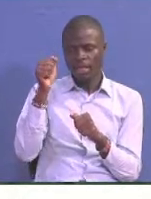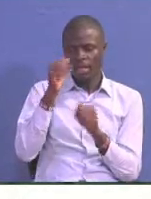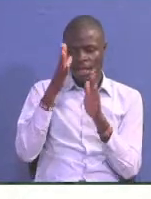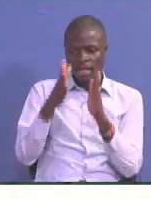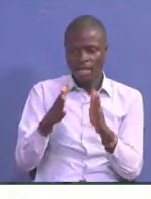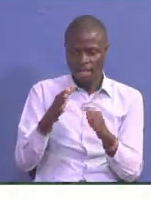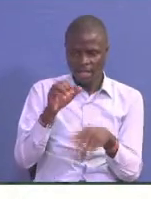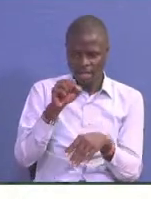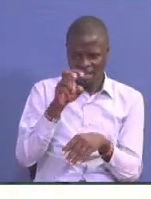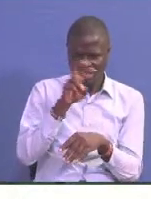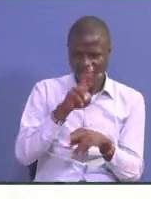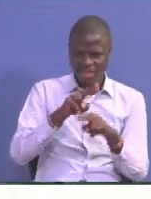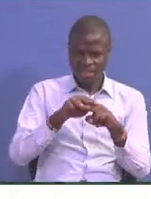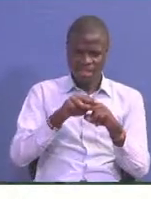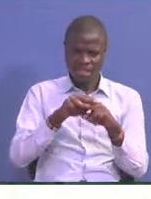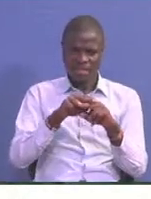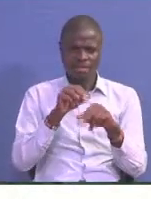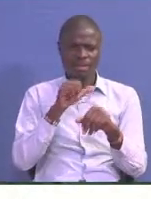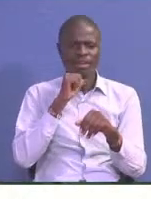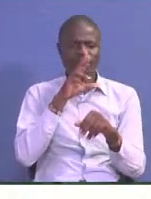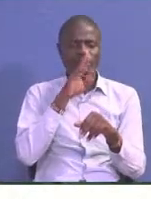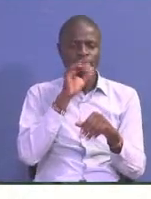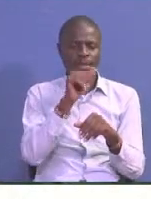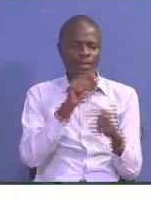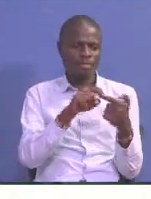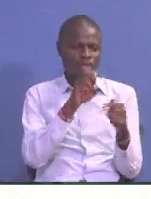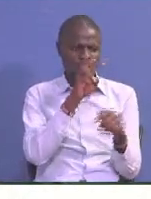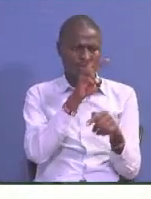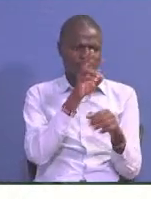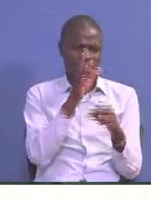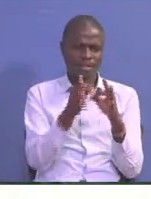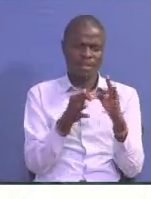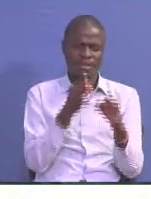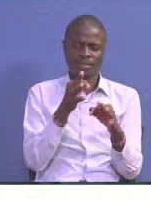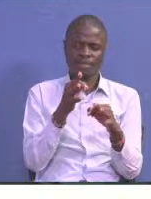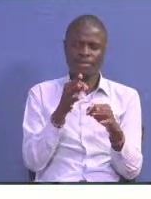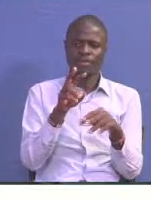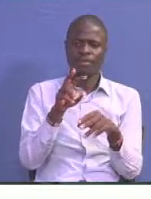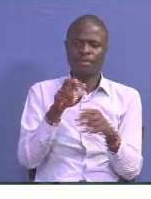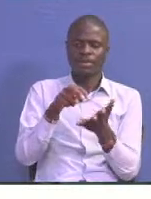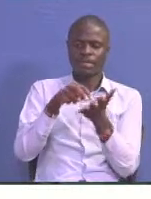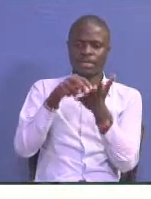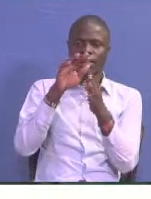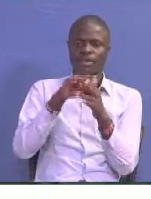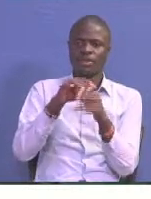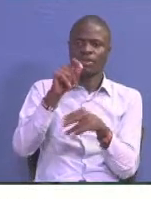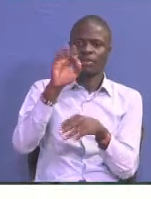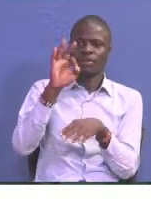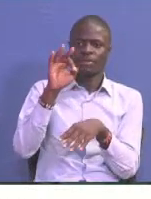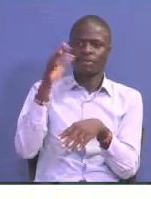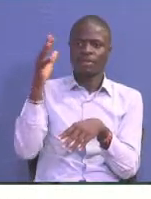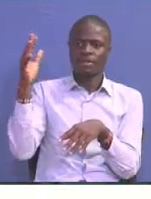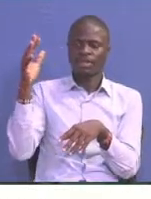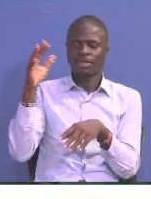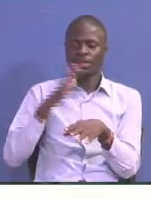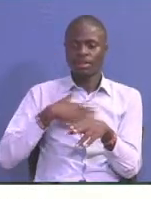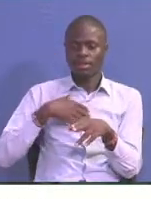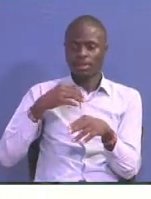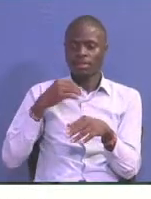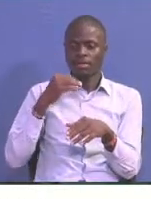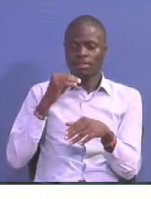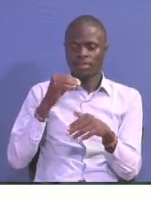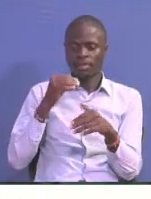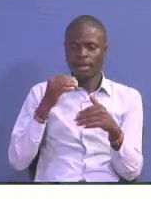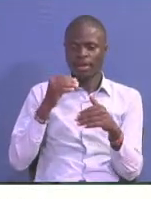seated, we may not be able to see even when we climb on top of a tree. And my take home